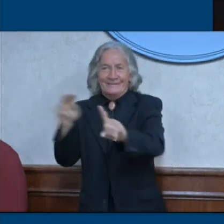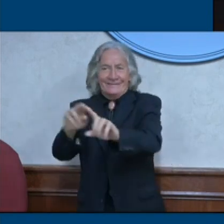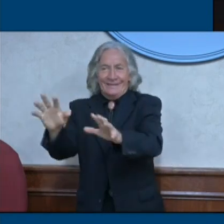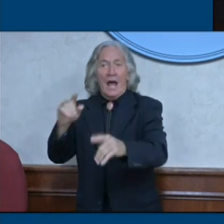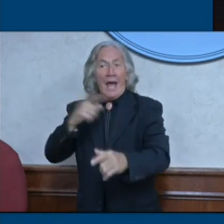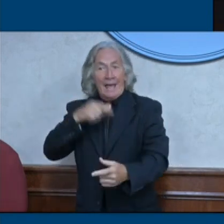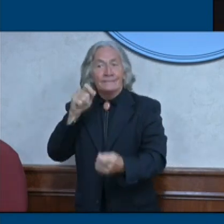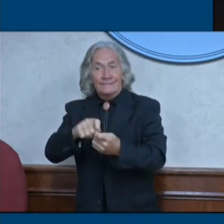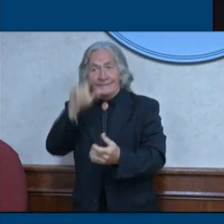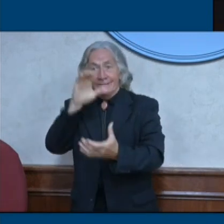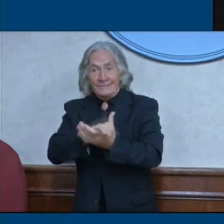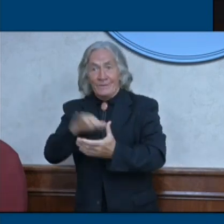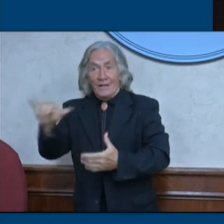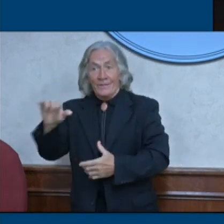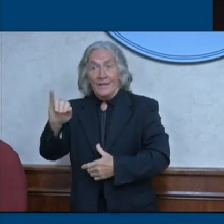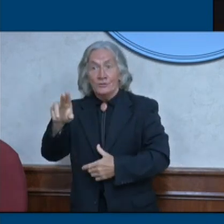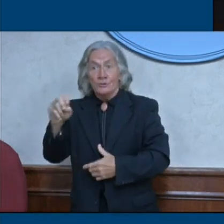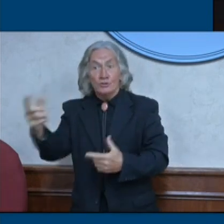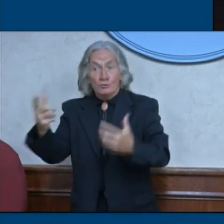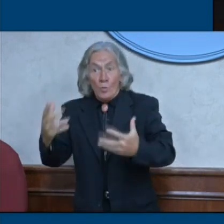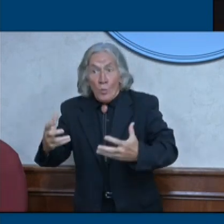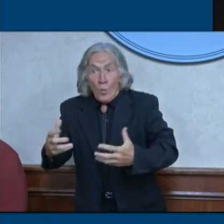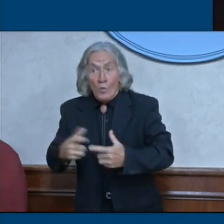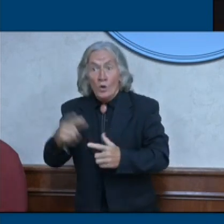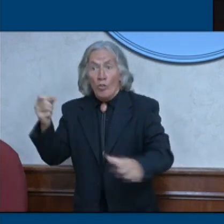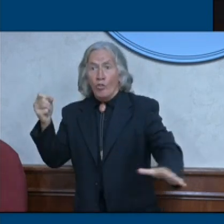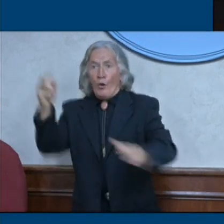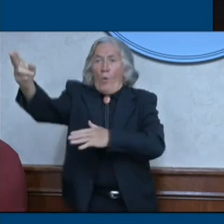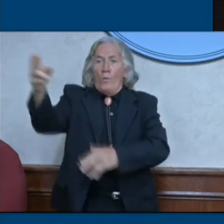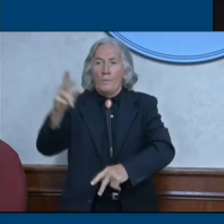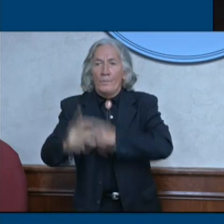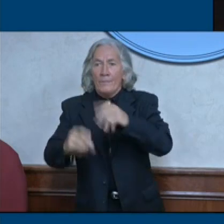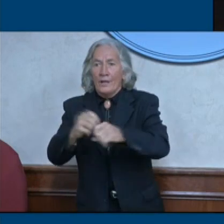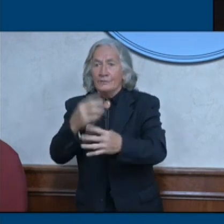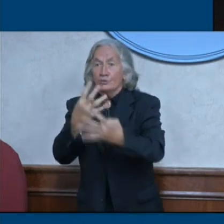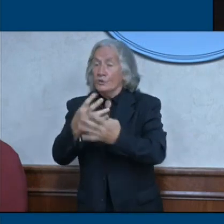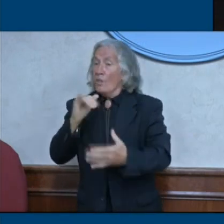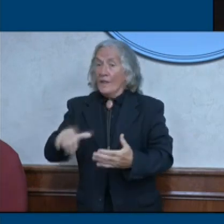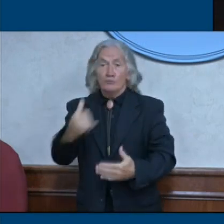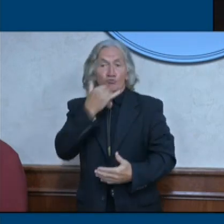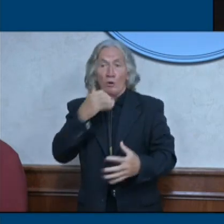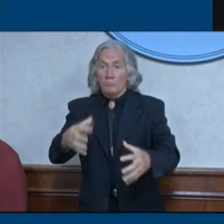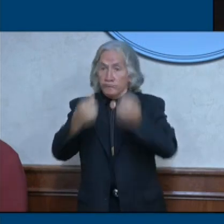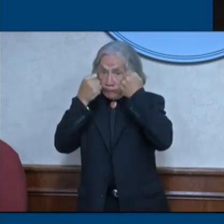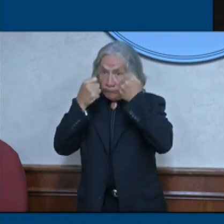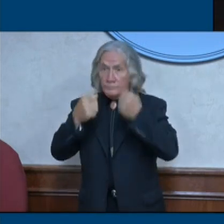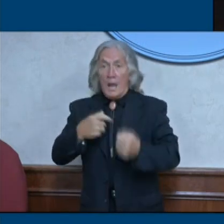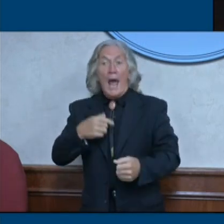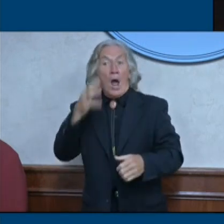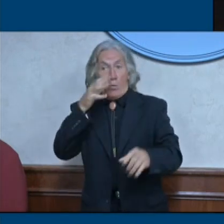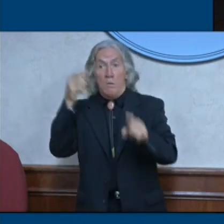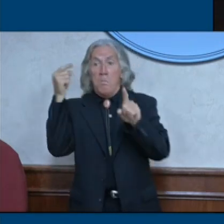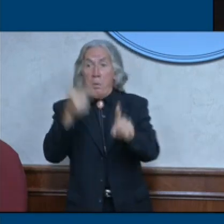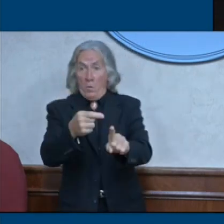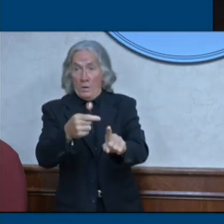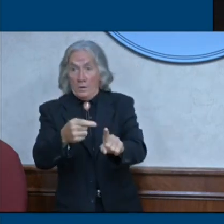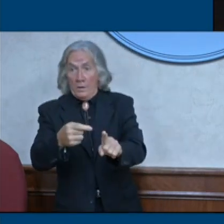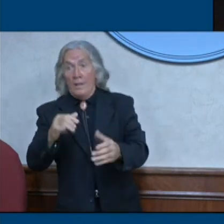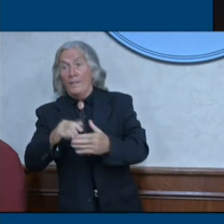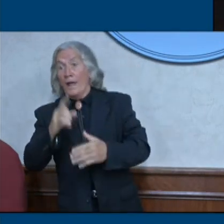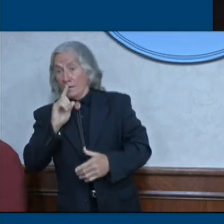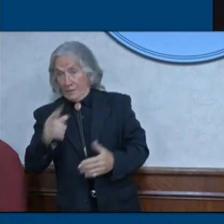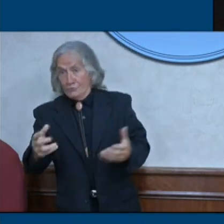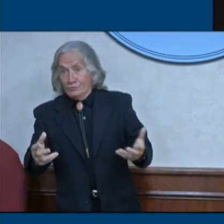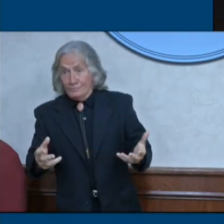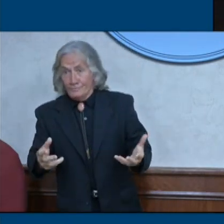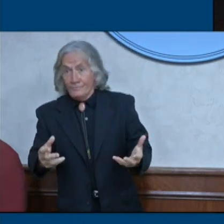that's exactly what I believe the Dallas County judge wants to do, and that is throw people in jail, and that's wrong. I will point out this, and